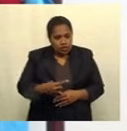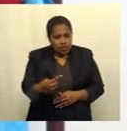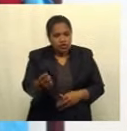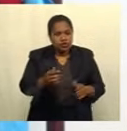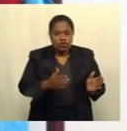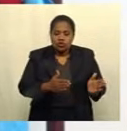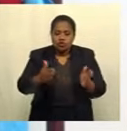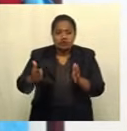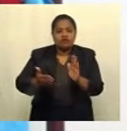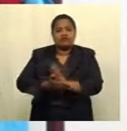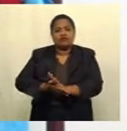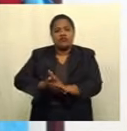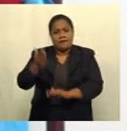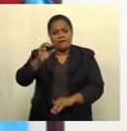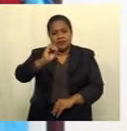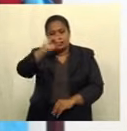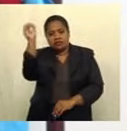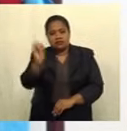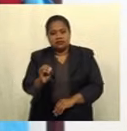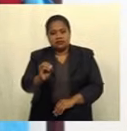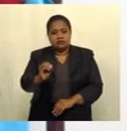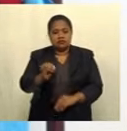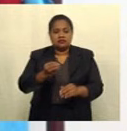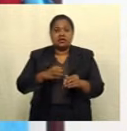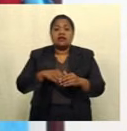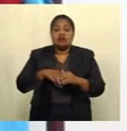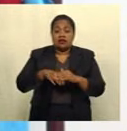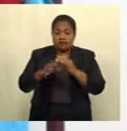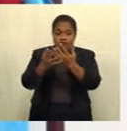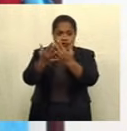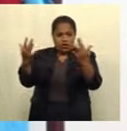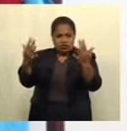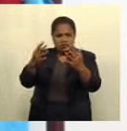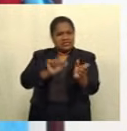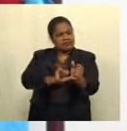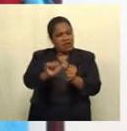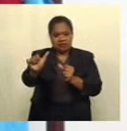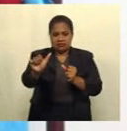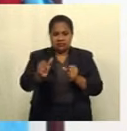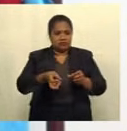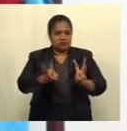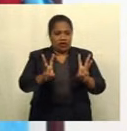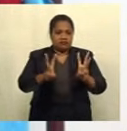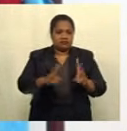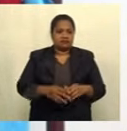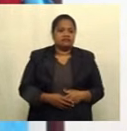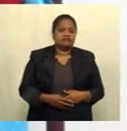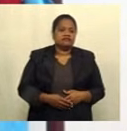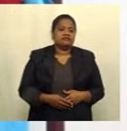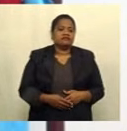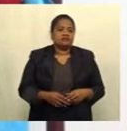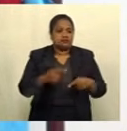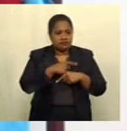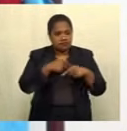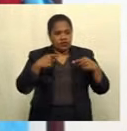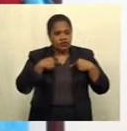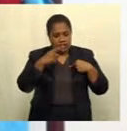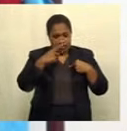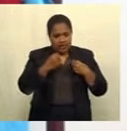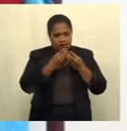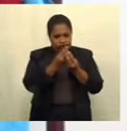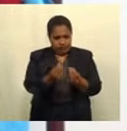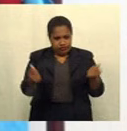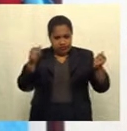move towards higher percentages across the population as the best measure to counter the pandemic and move